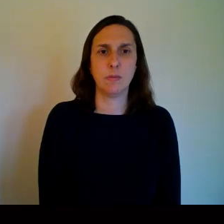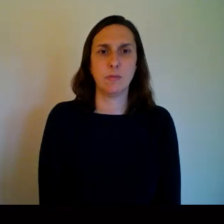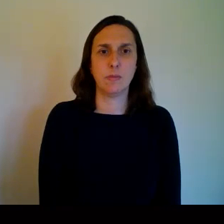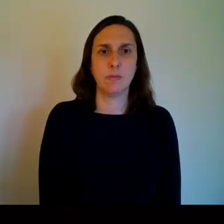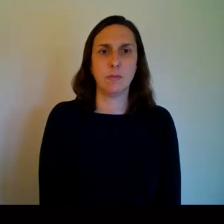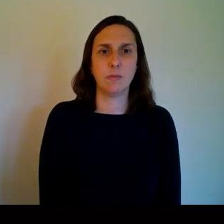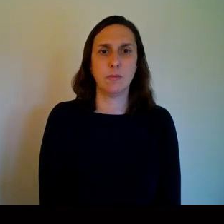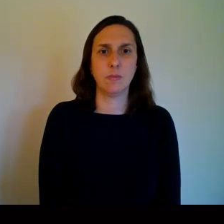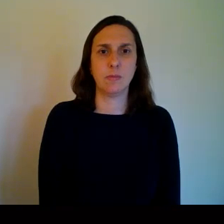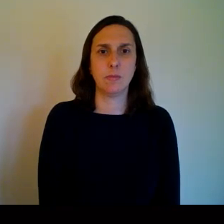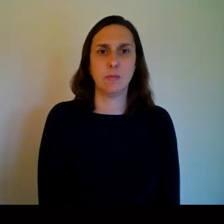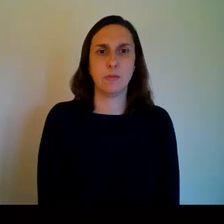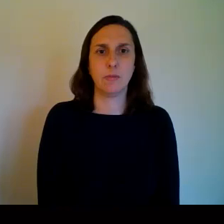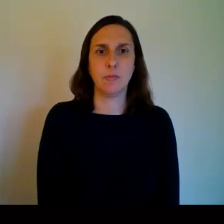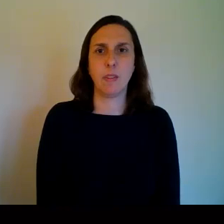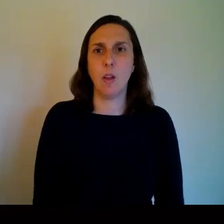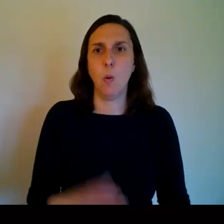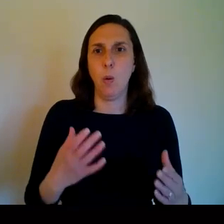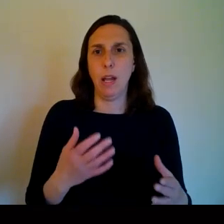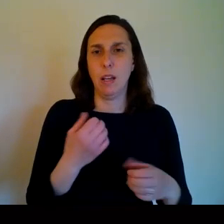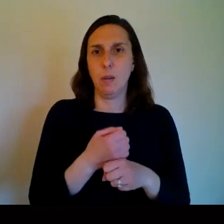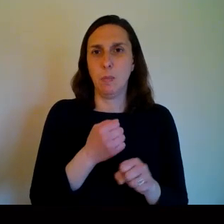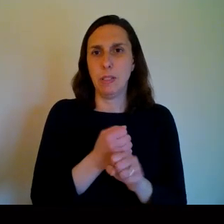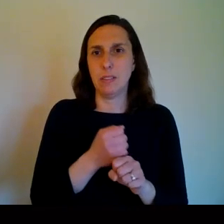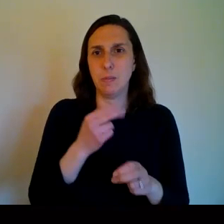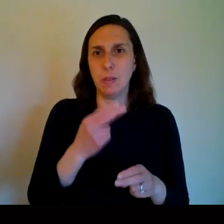And what it produces is going to be called a composite function.